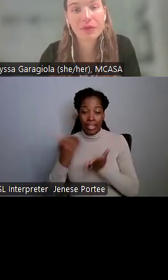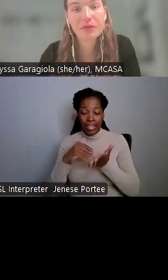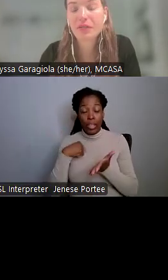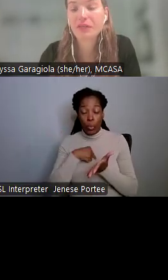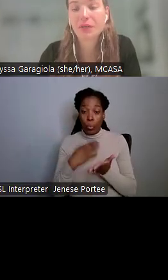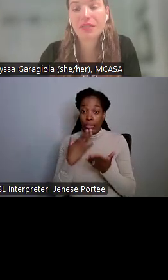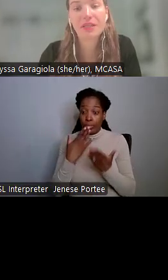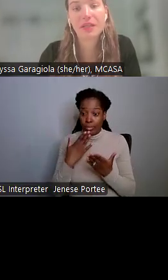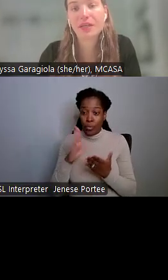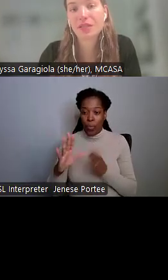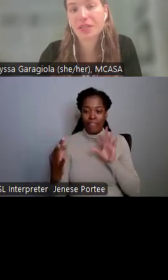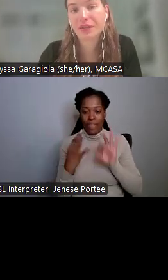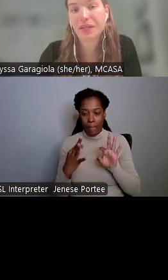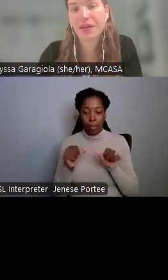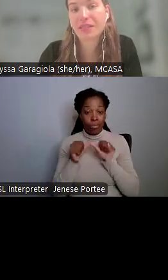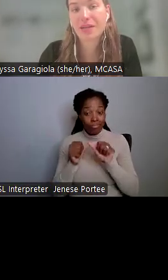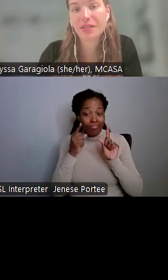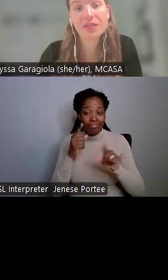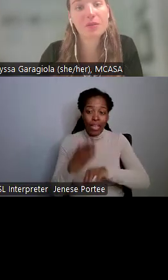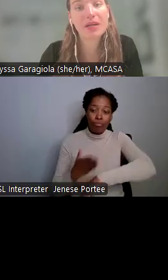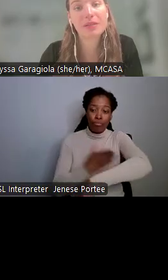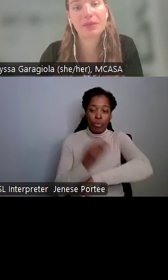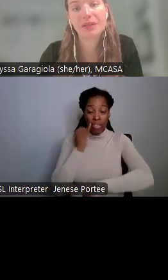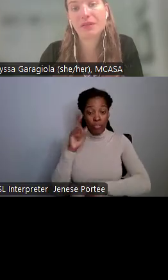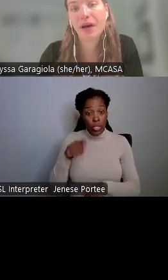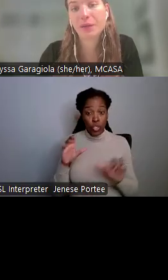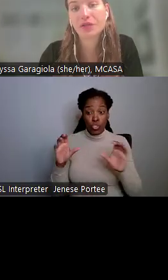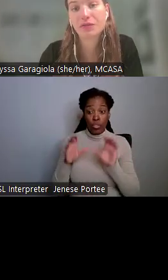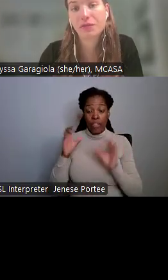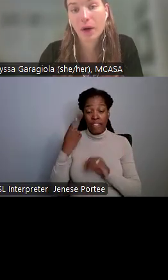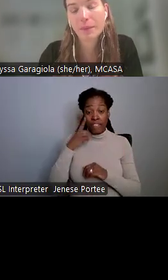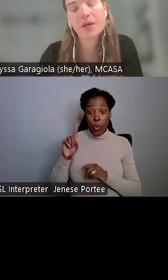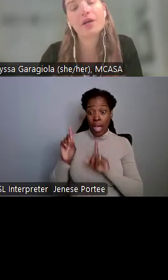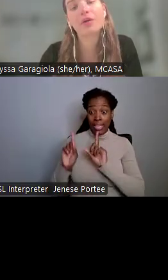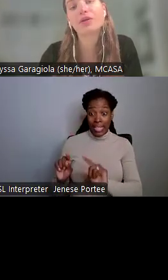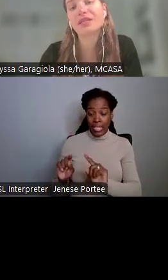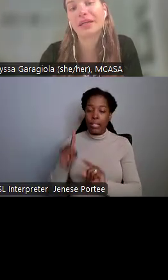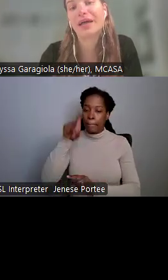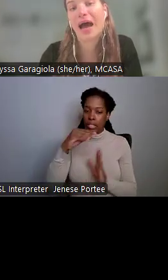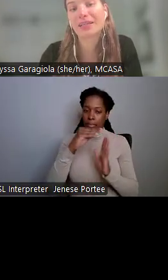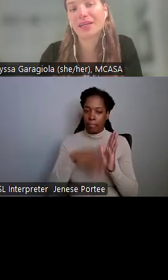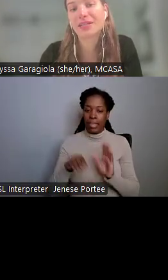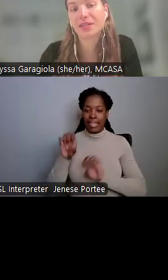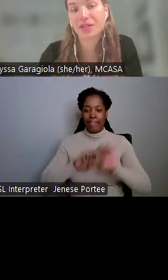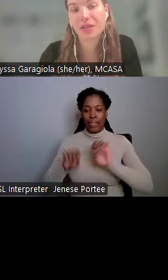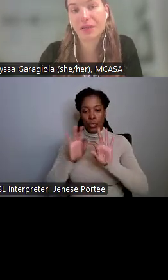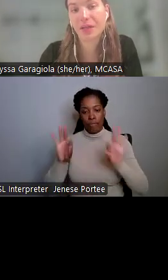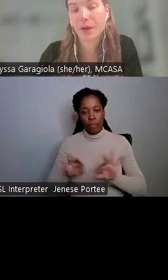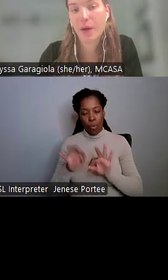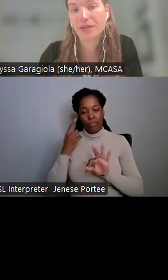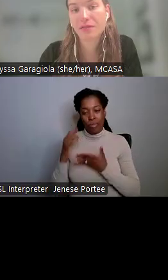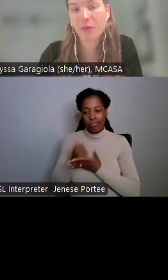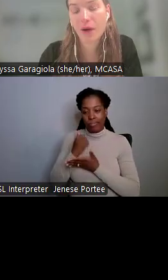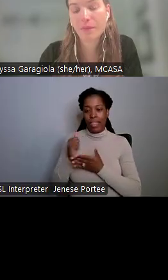to improve. If you are seeking a certificate of attendance, you must complete the evaluation form in order to gain access to the